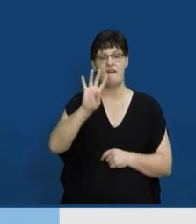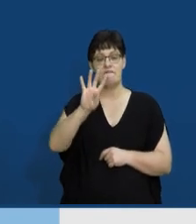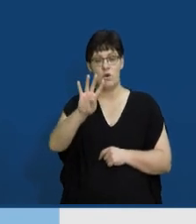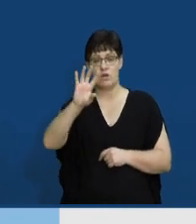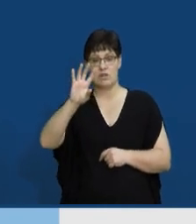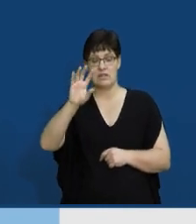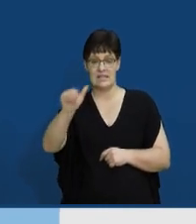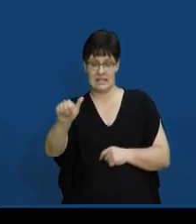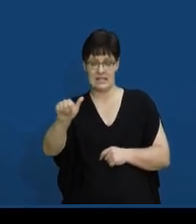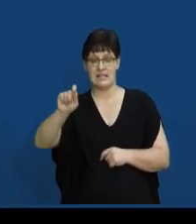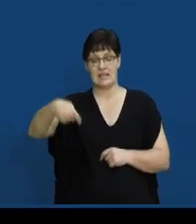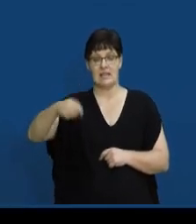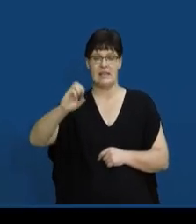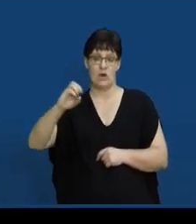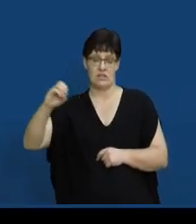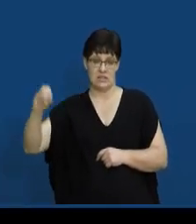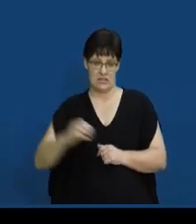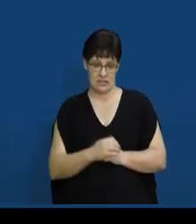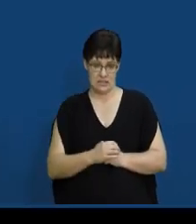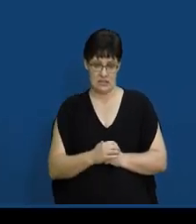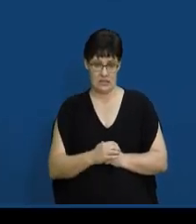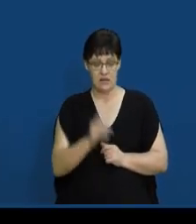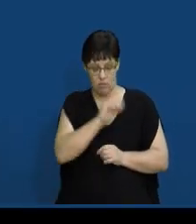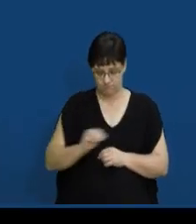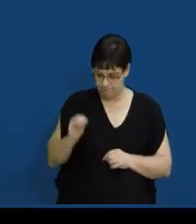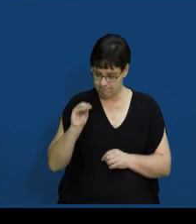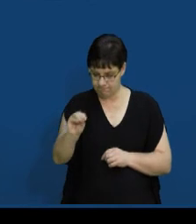546,000. Okay, here we go.